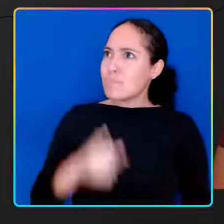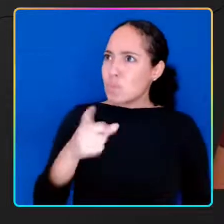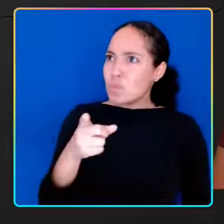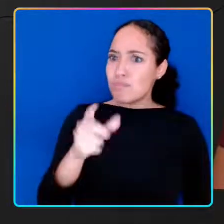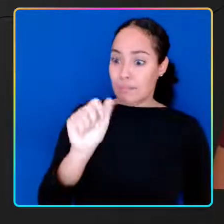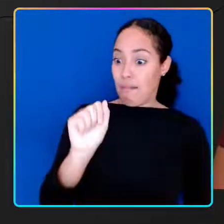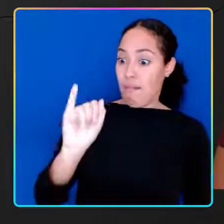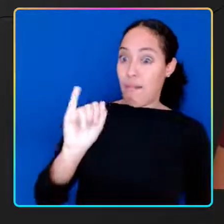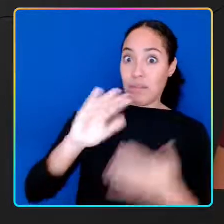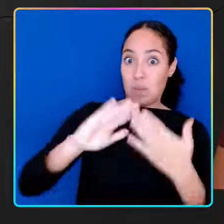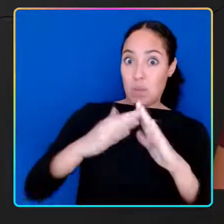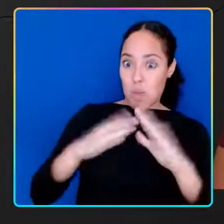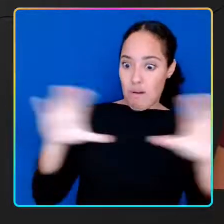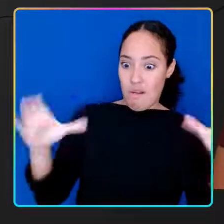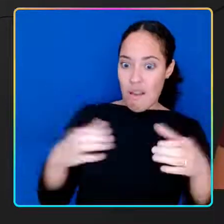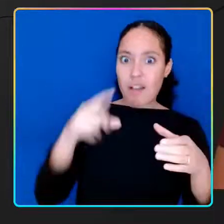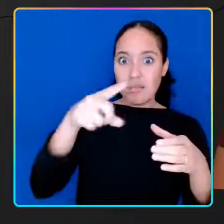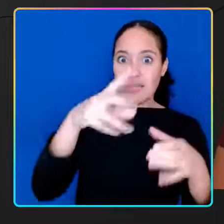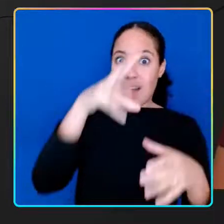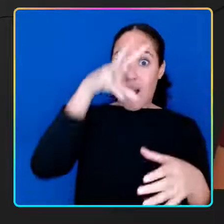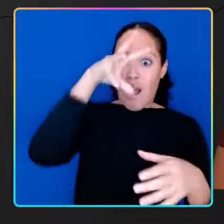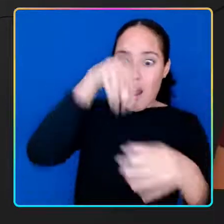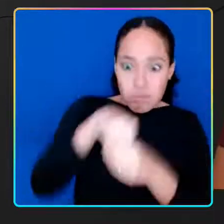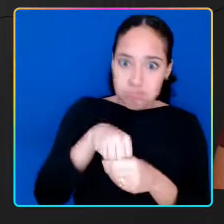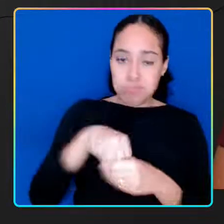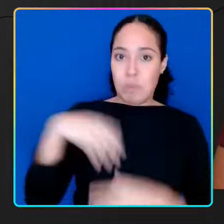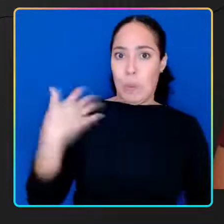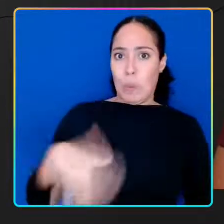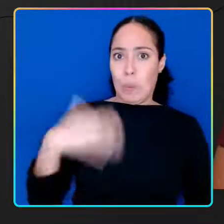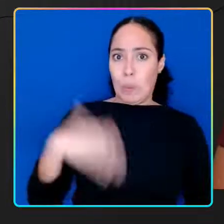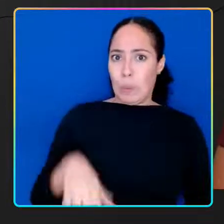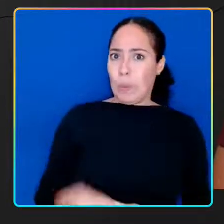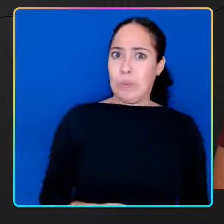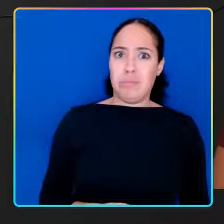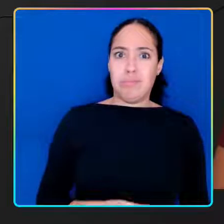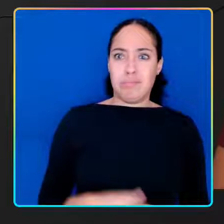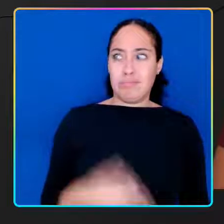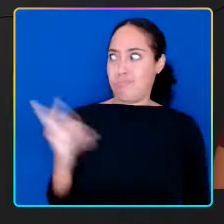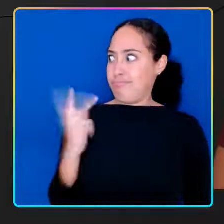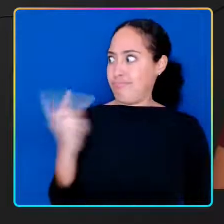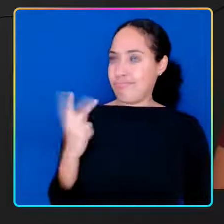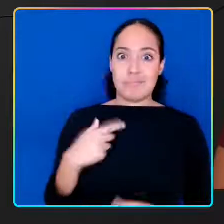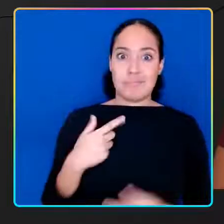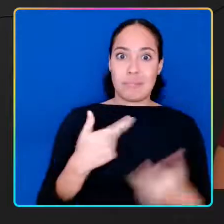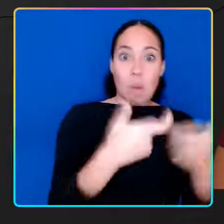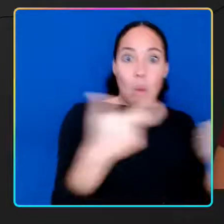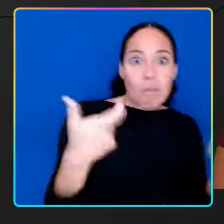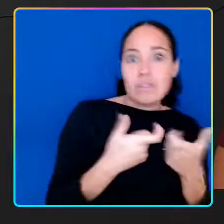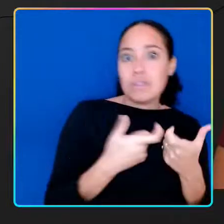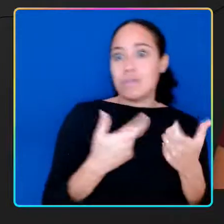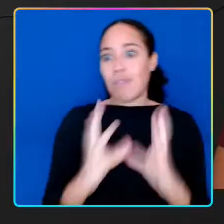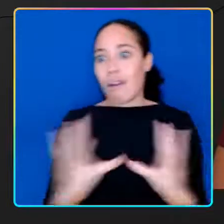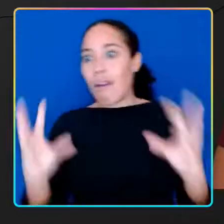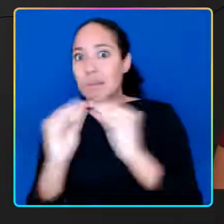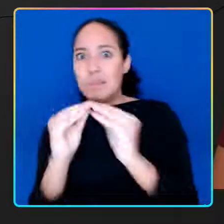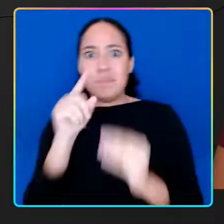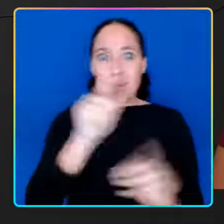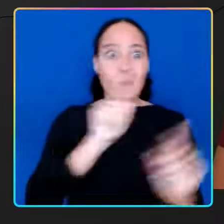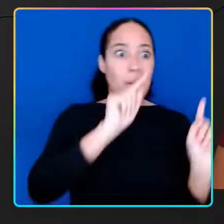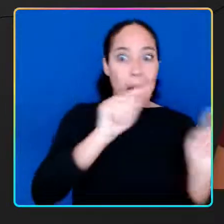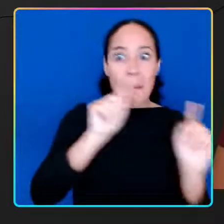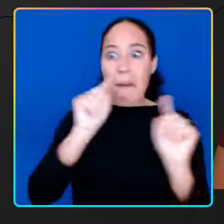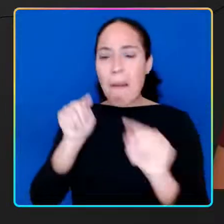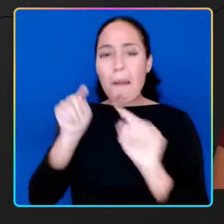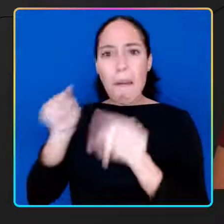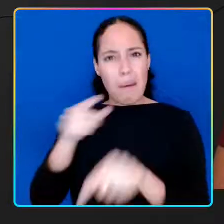community as well, right? Like me and Henk, I think I've met you out and about at all different conferences. Is that something you're kind of personally passionate about? But I